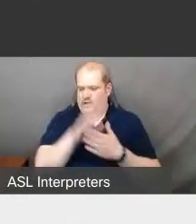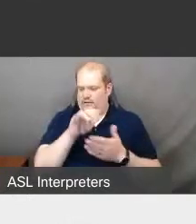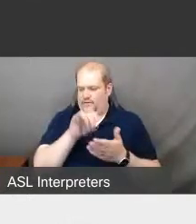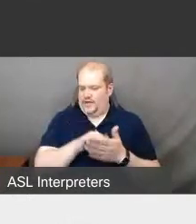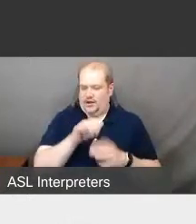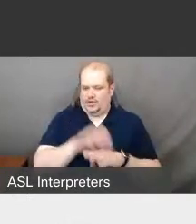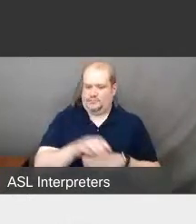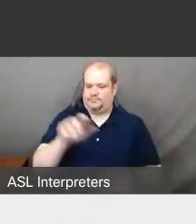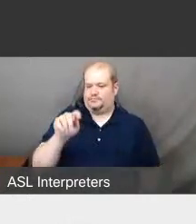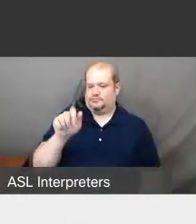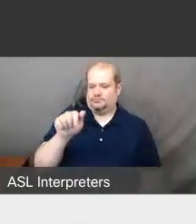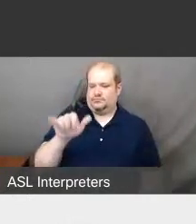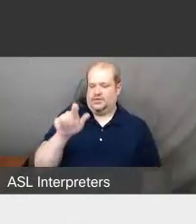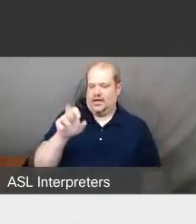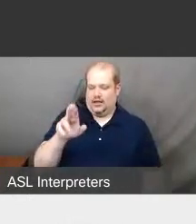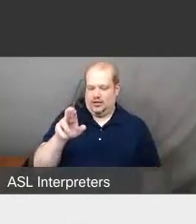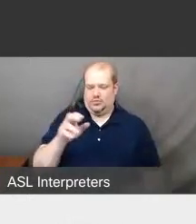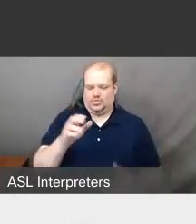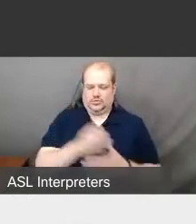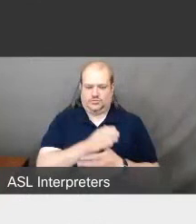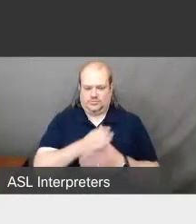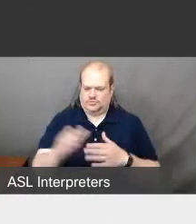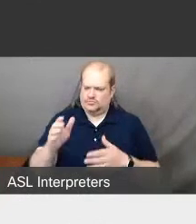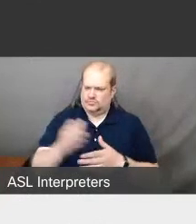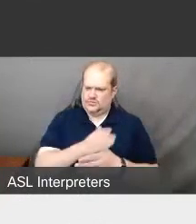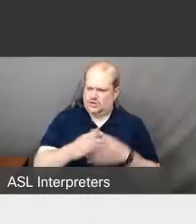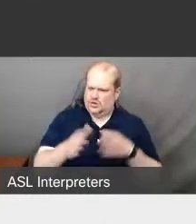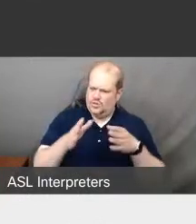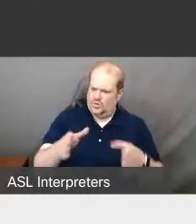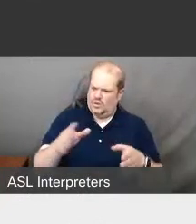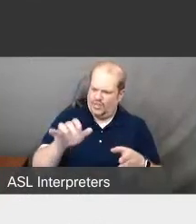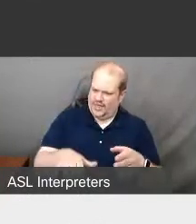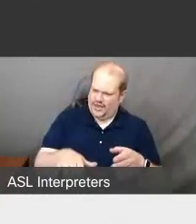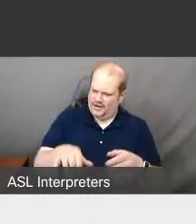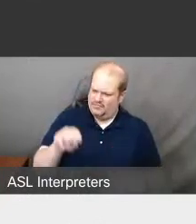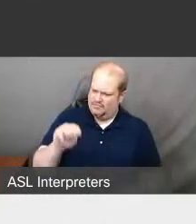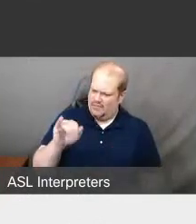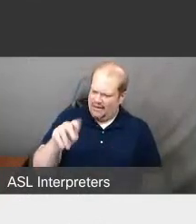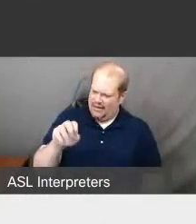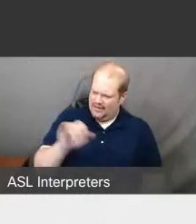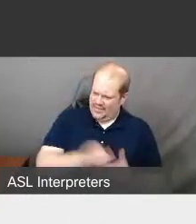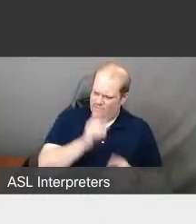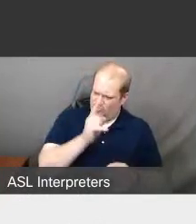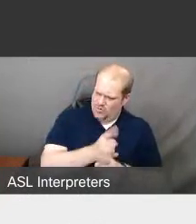on Taylor was a share row. Mike, was that correct? Was it a share row or totally separate?